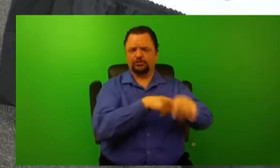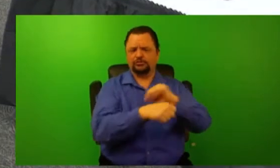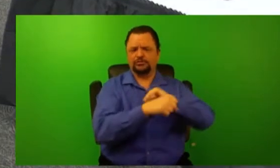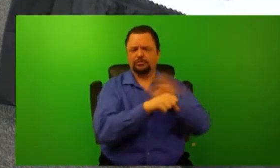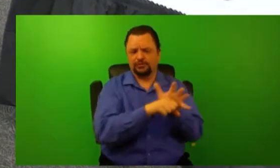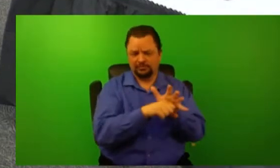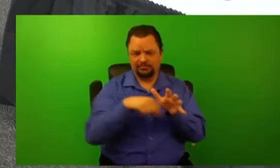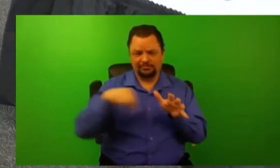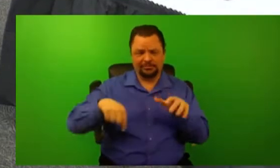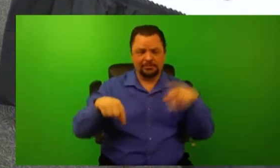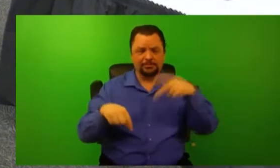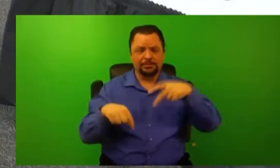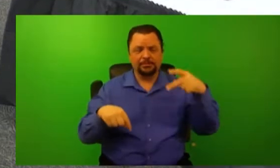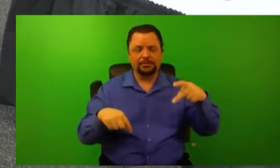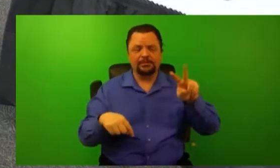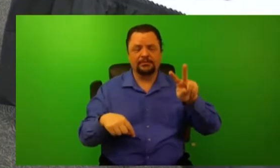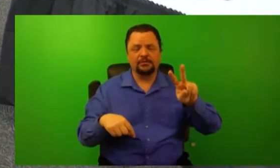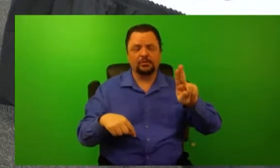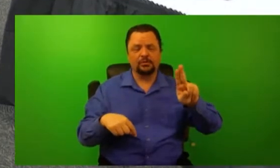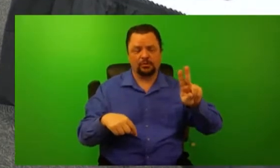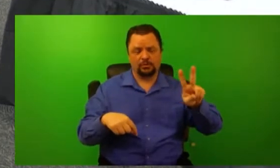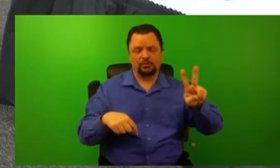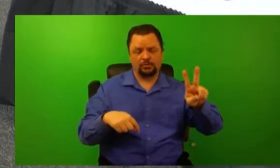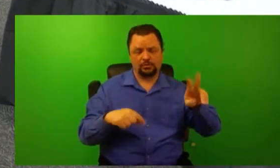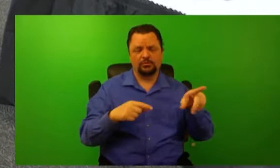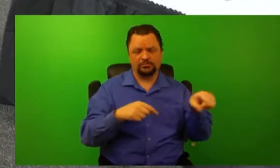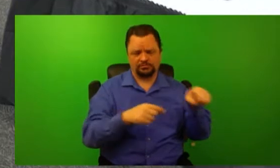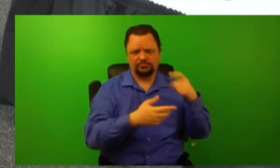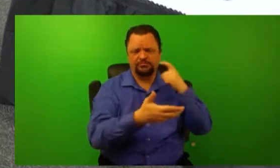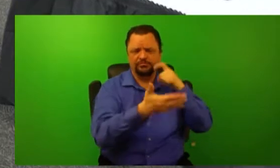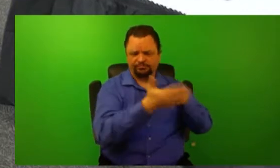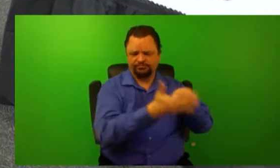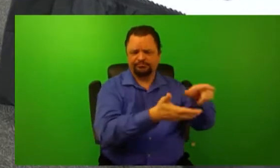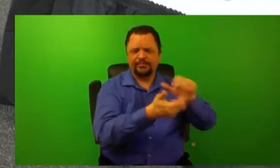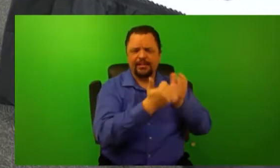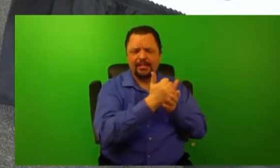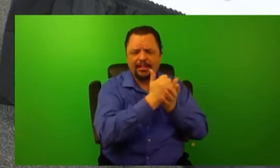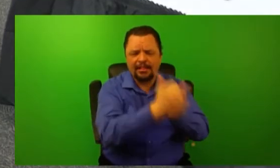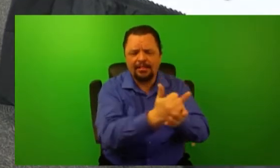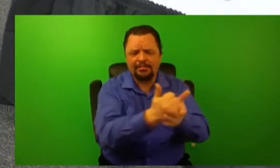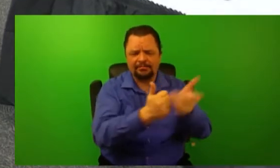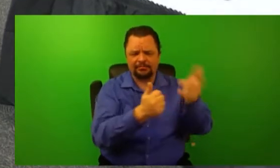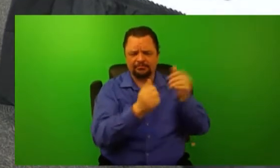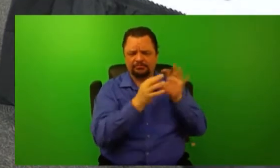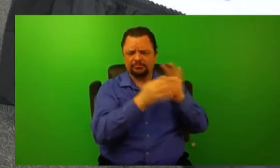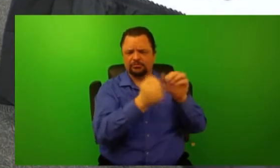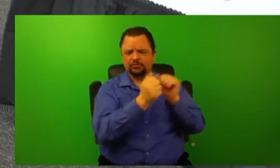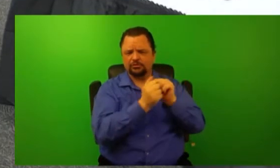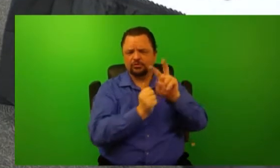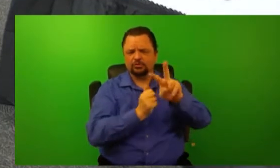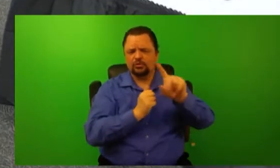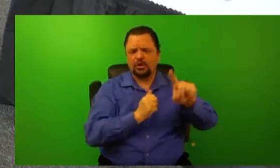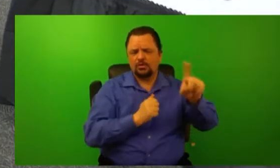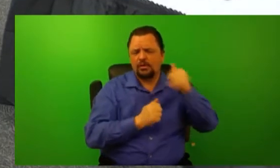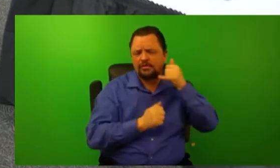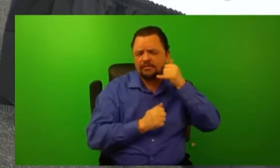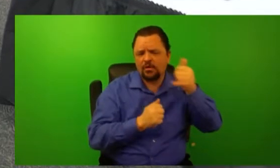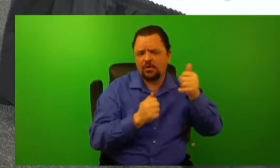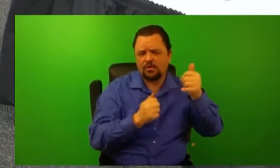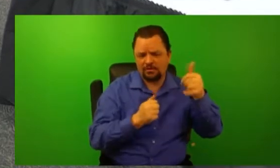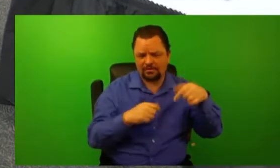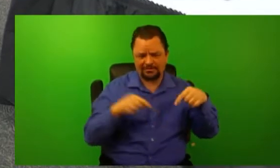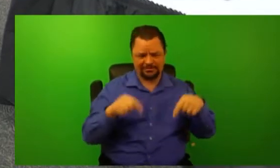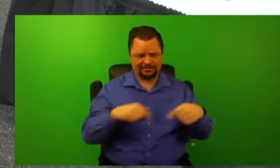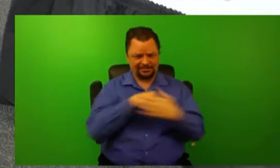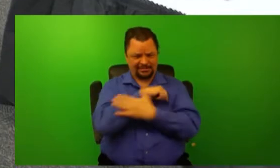their 211 line as the main COVID-19 resource coordination center in our county. 211 is a